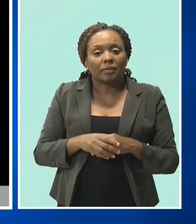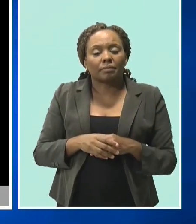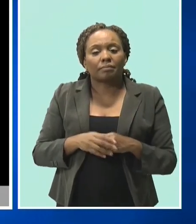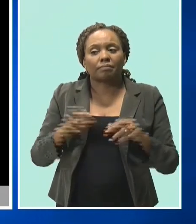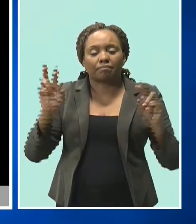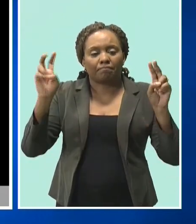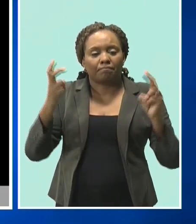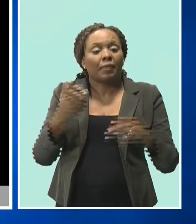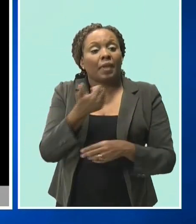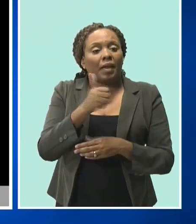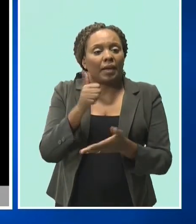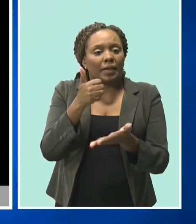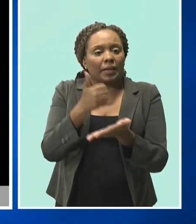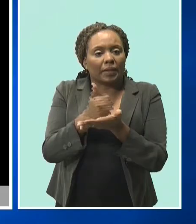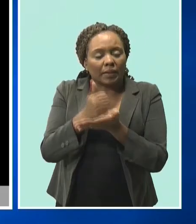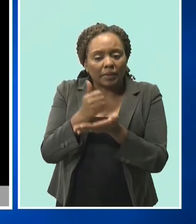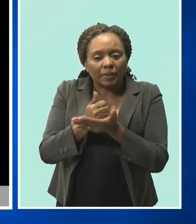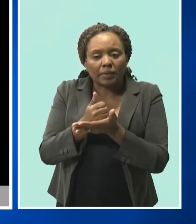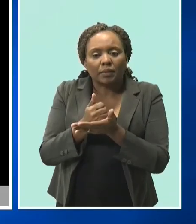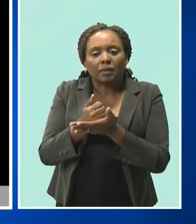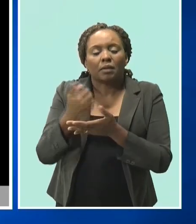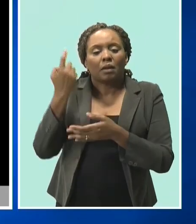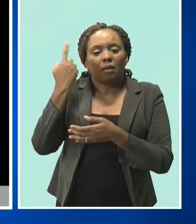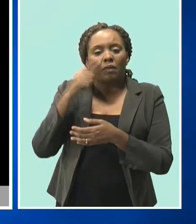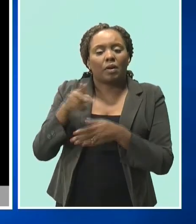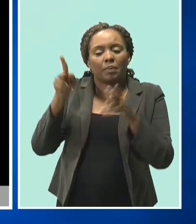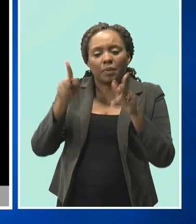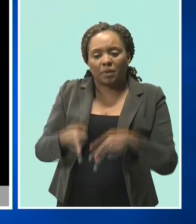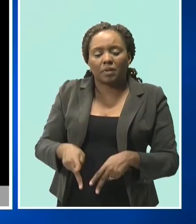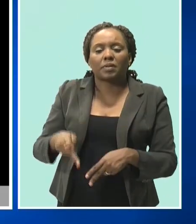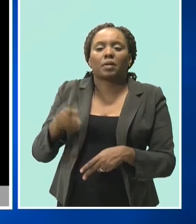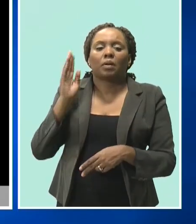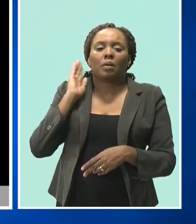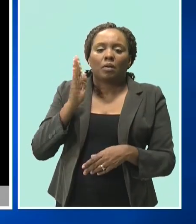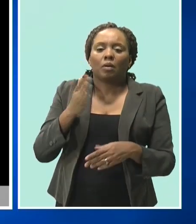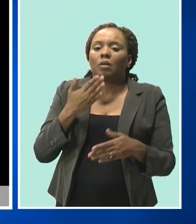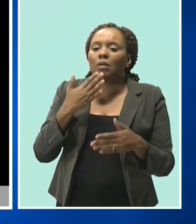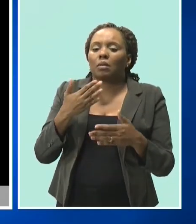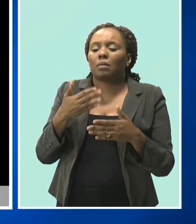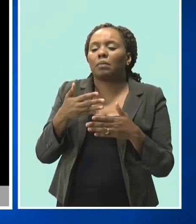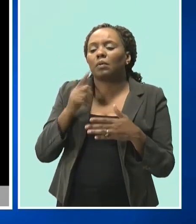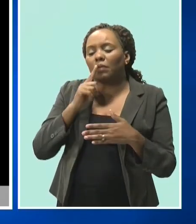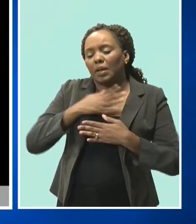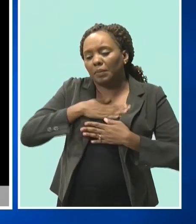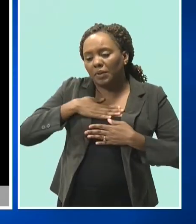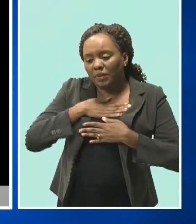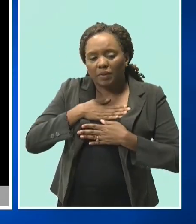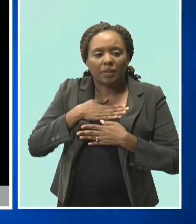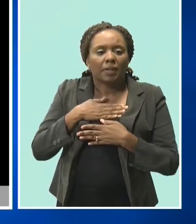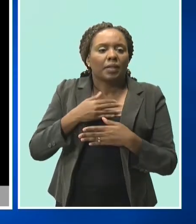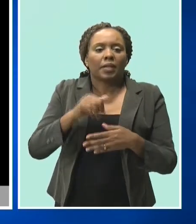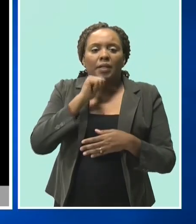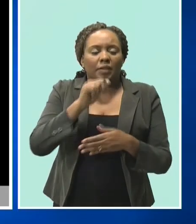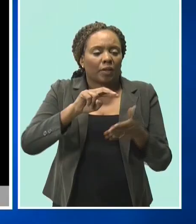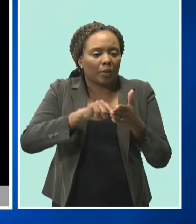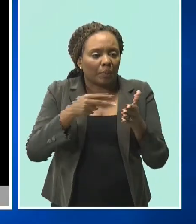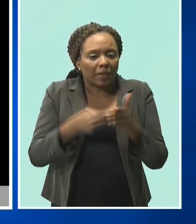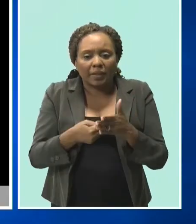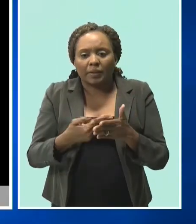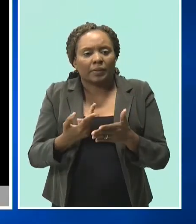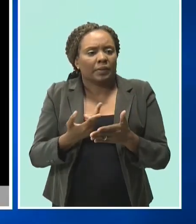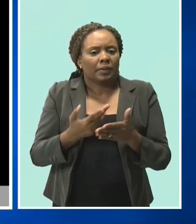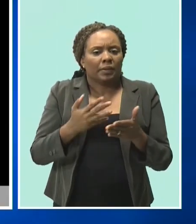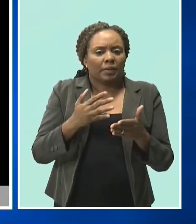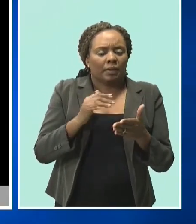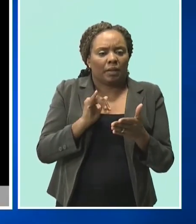assistance accorded to the above-named individual would be most appreciated. That can't be misconstrued or can't be construed on the